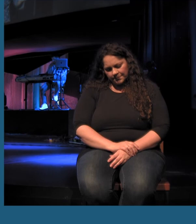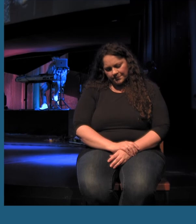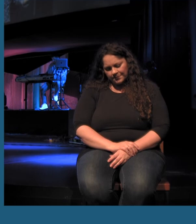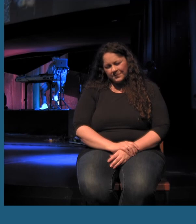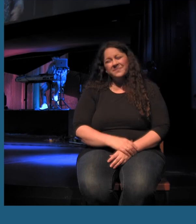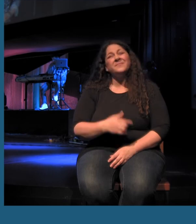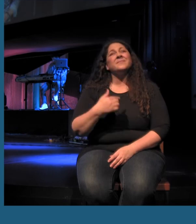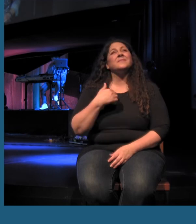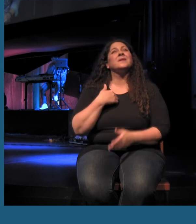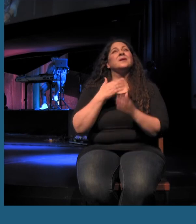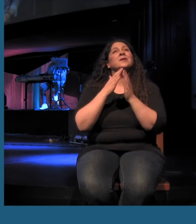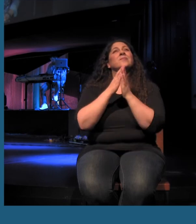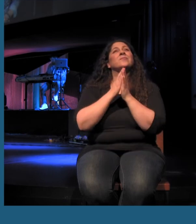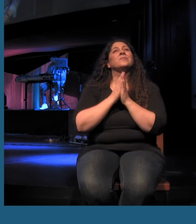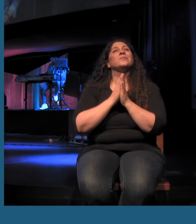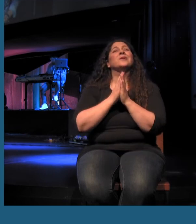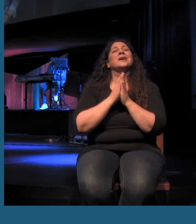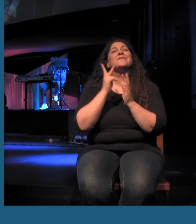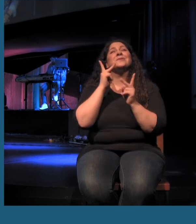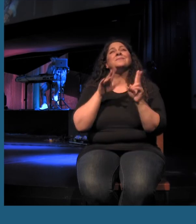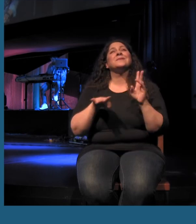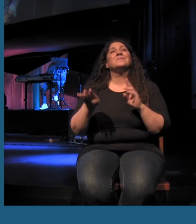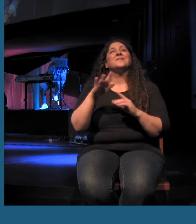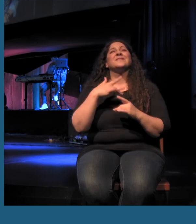God, I pray for those who may feel discouraged today.